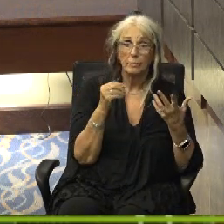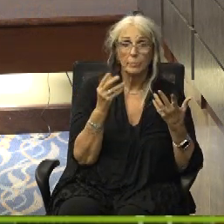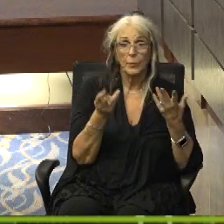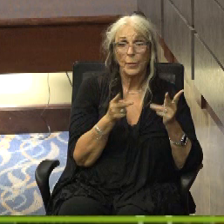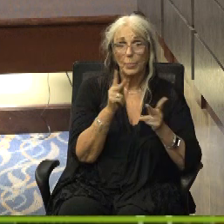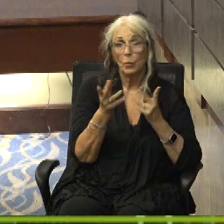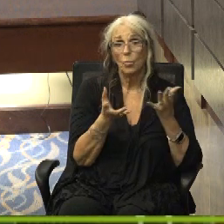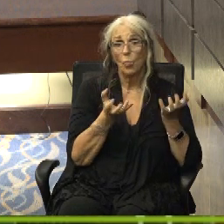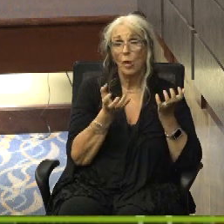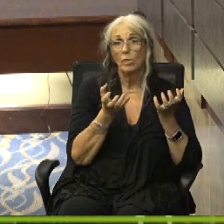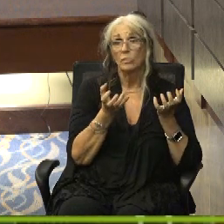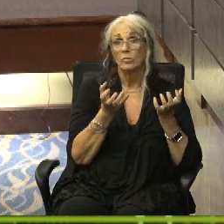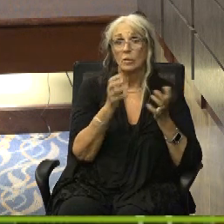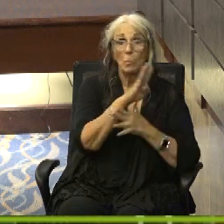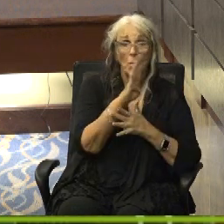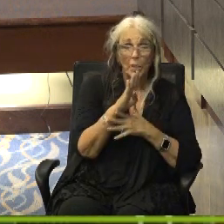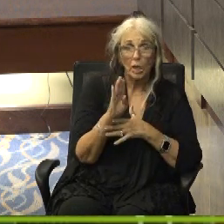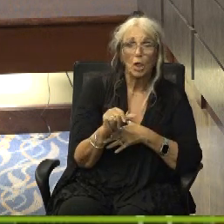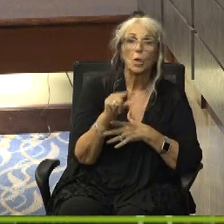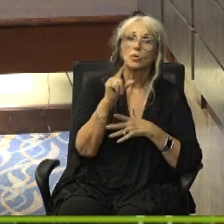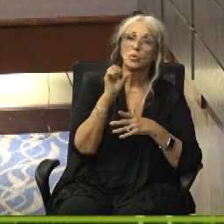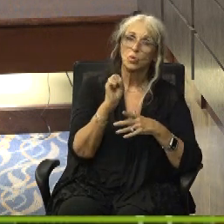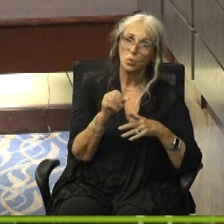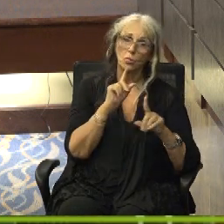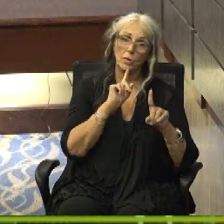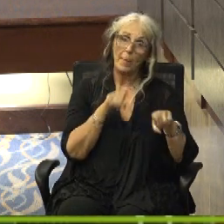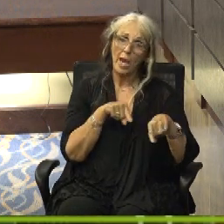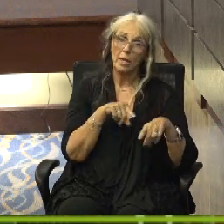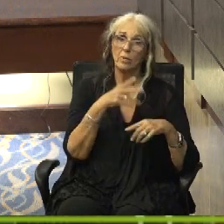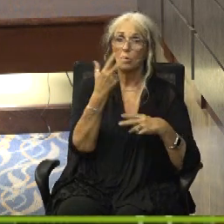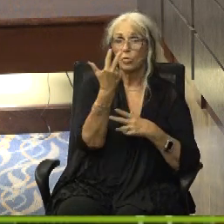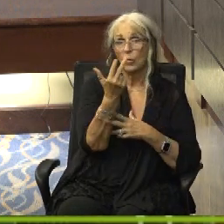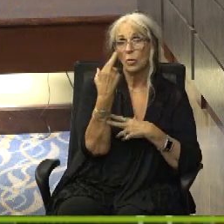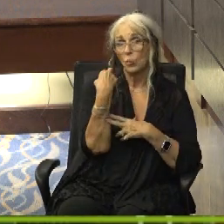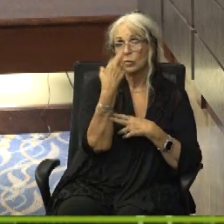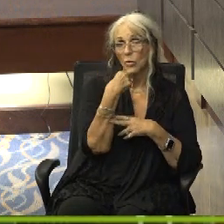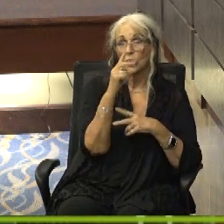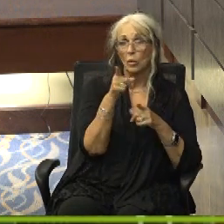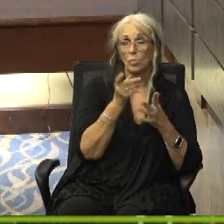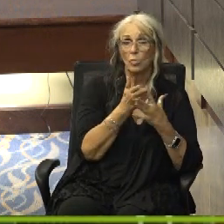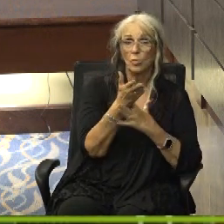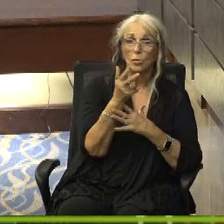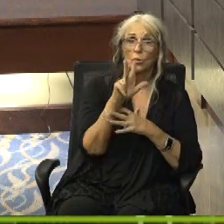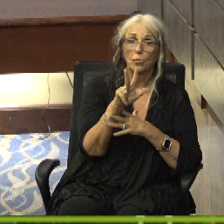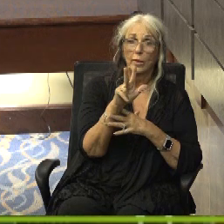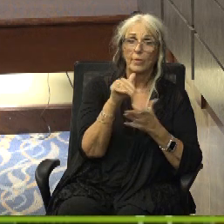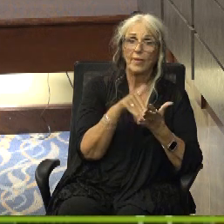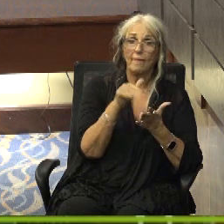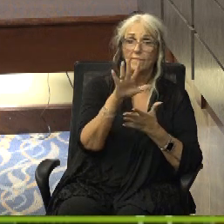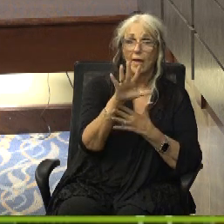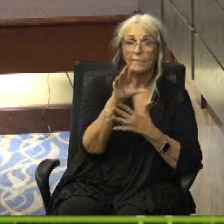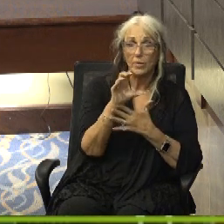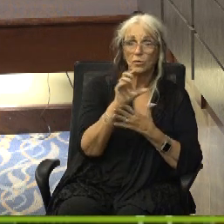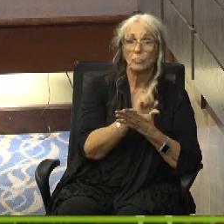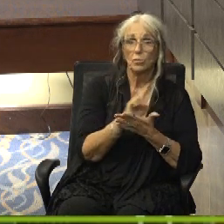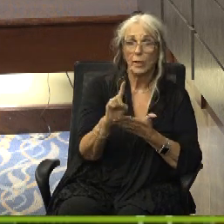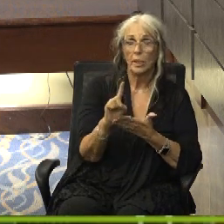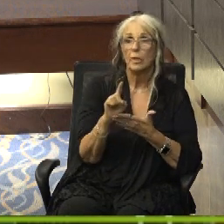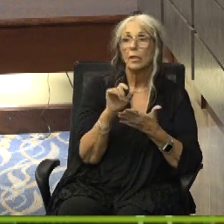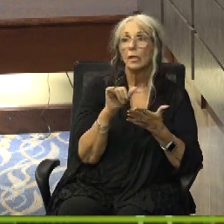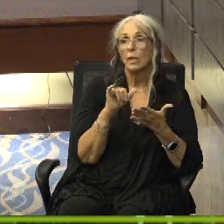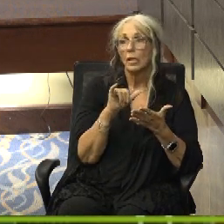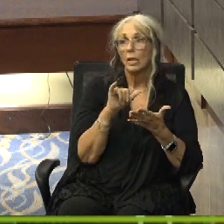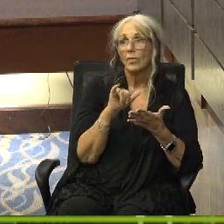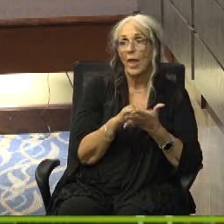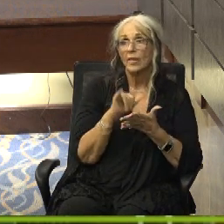in the United States. Here are some facts about the demand. The 3 restaurants go through 3,500 briskets a week. That makes them